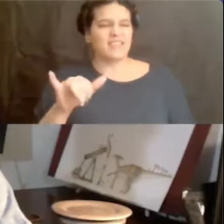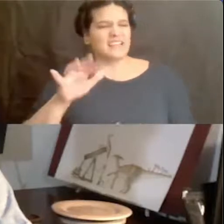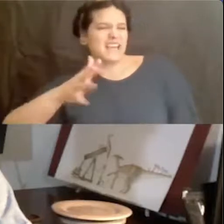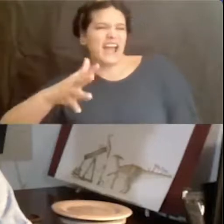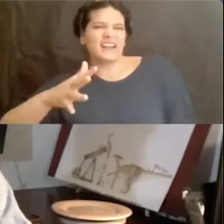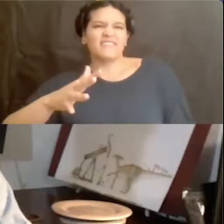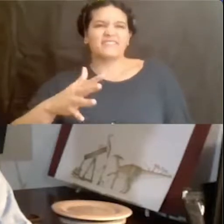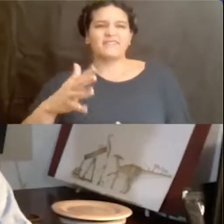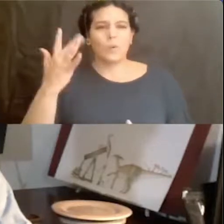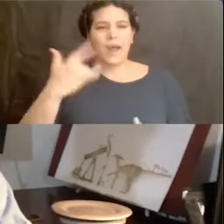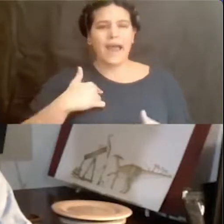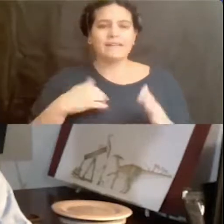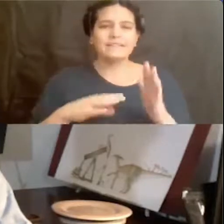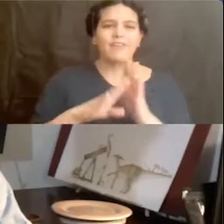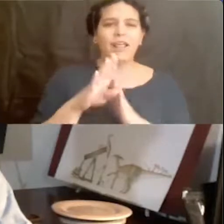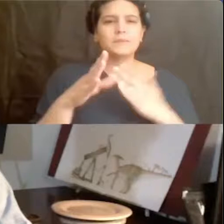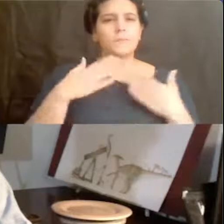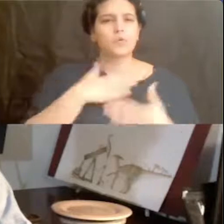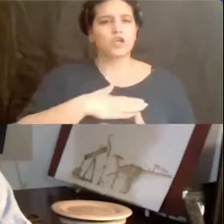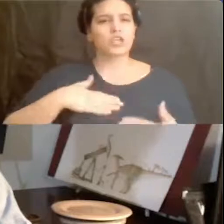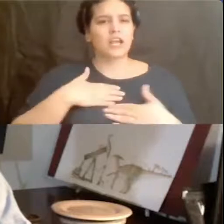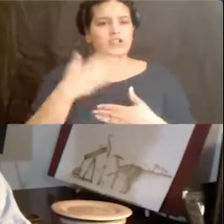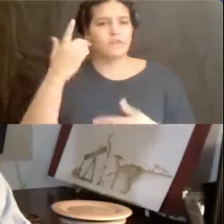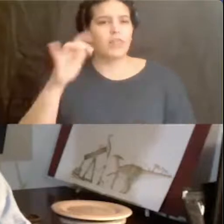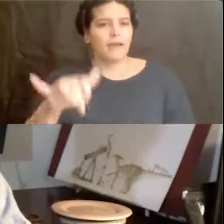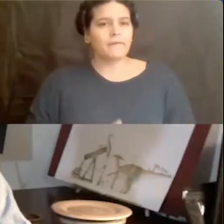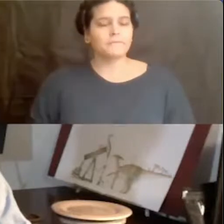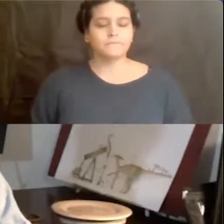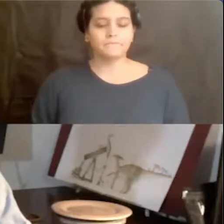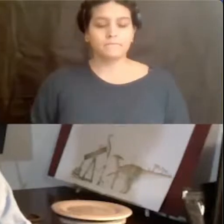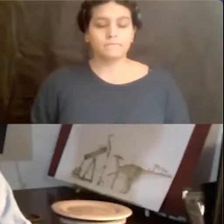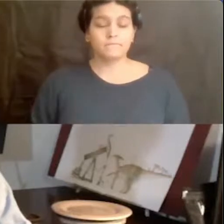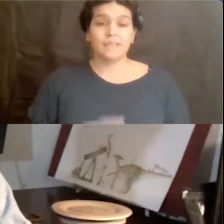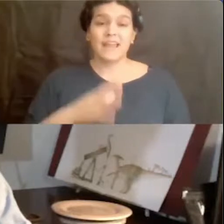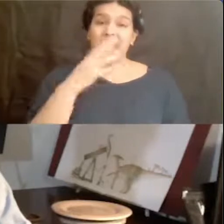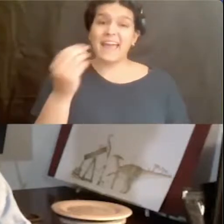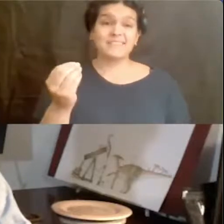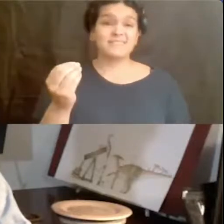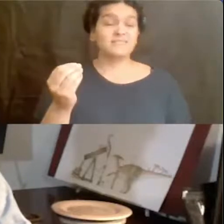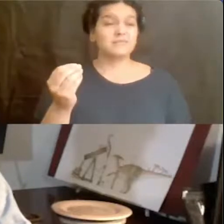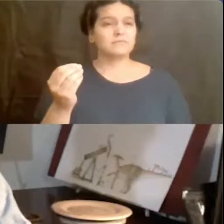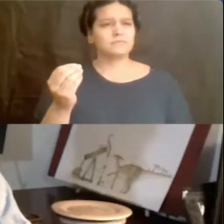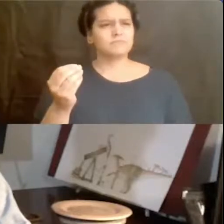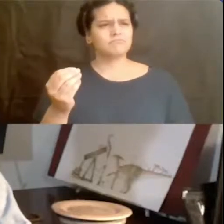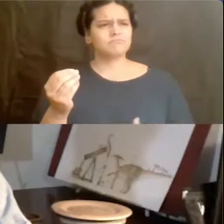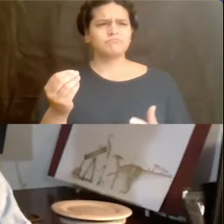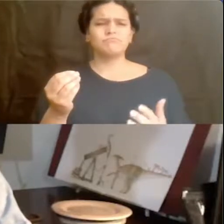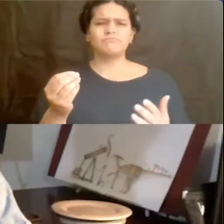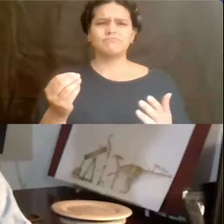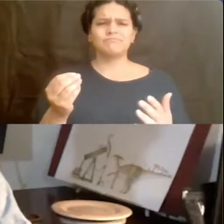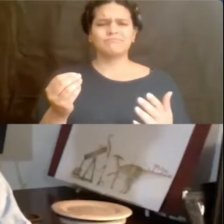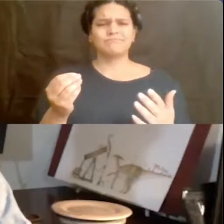developed an appreciation for that, and in being genuine, and in being who I am.